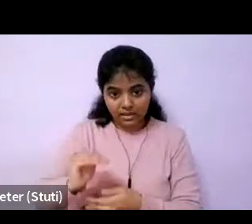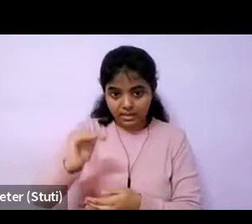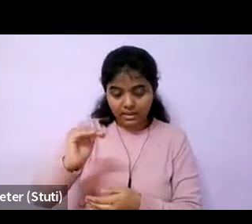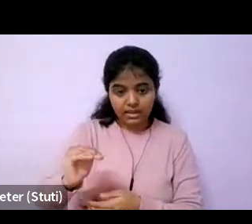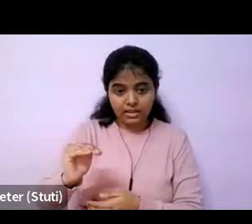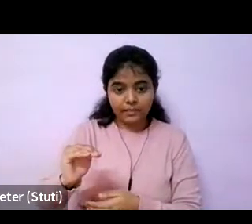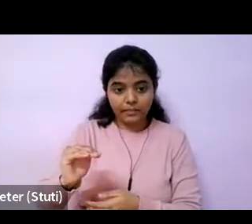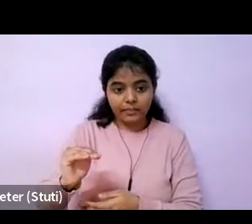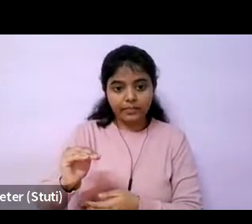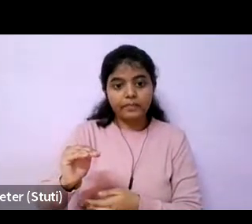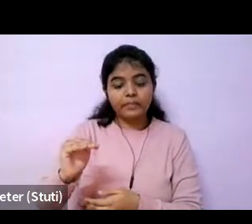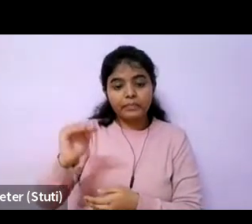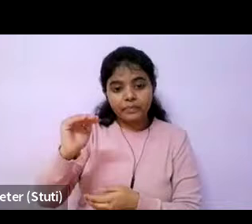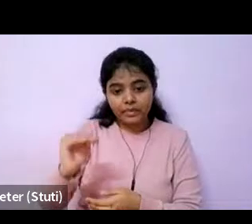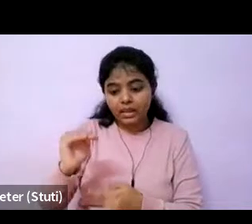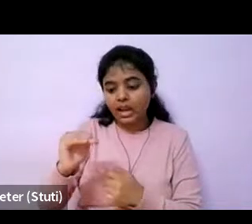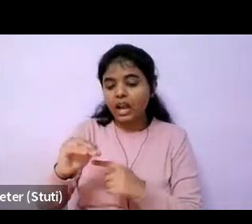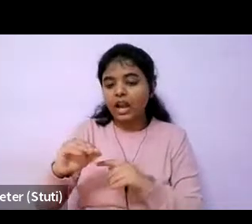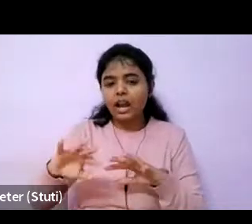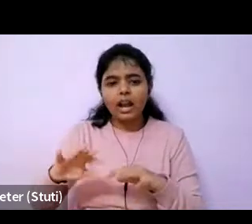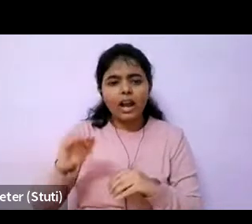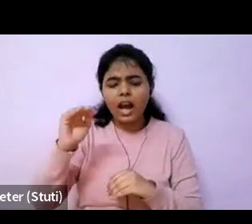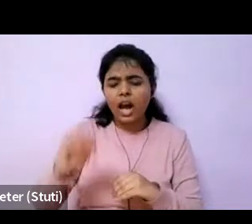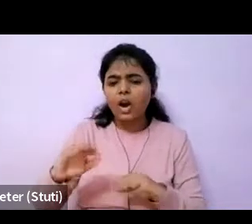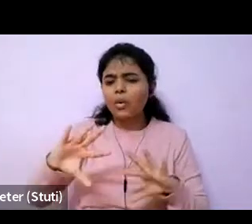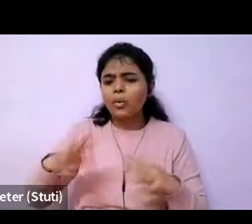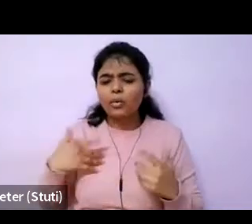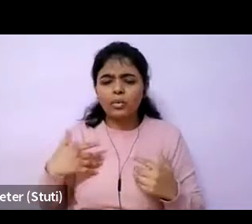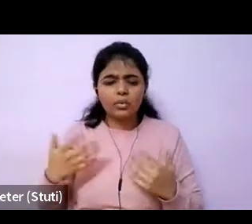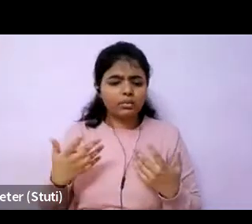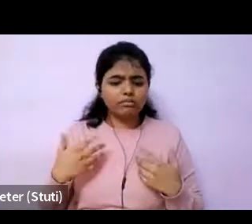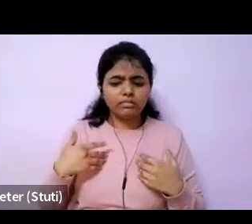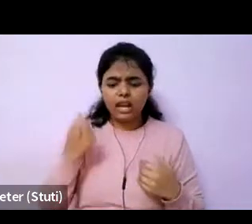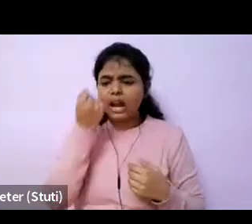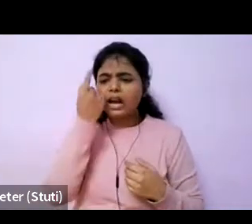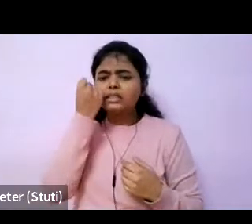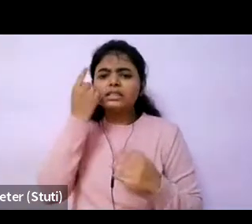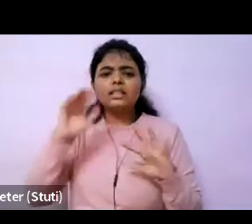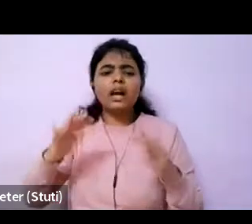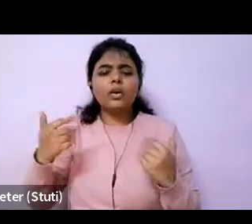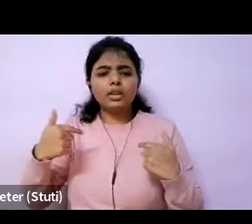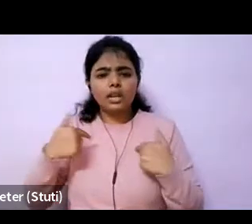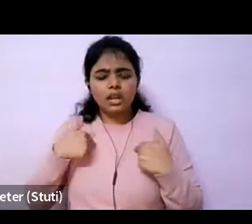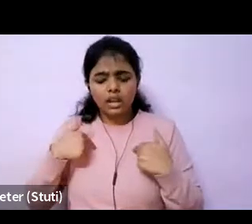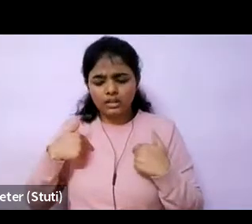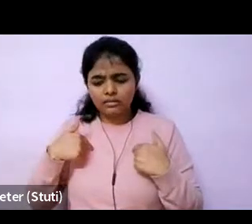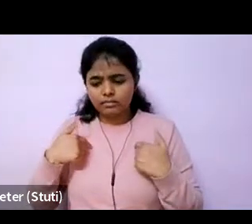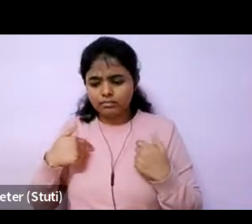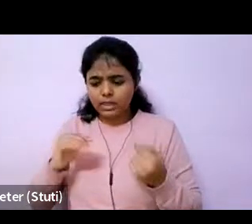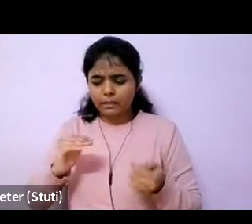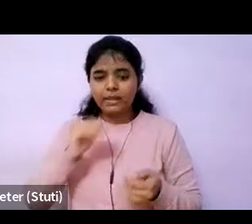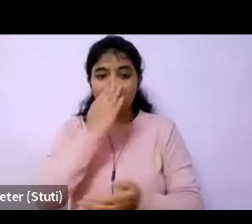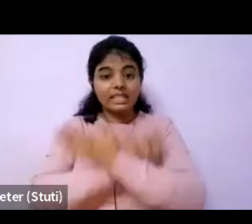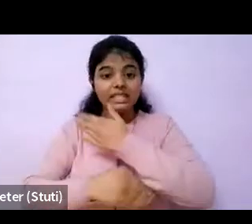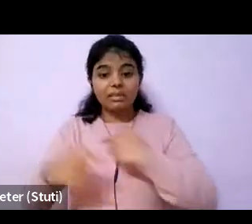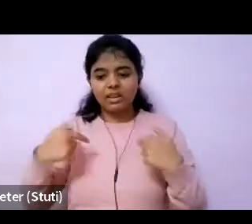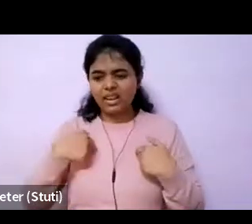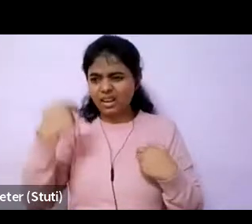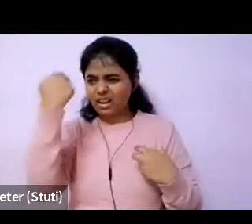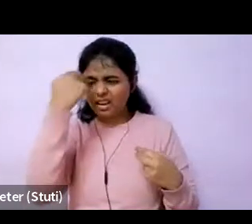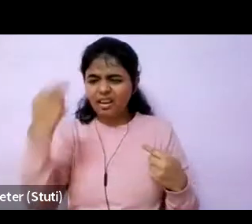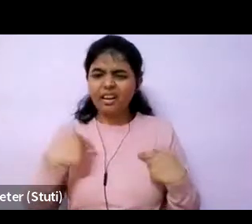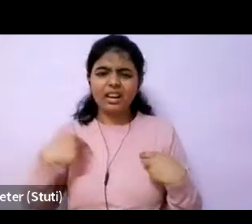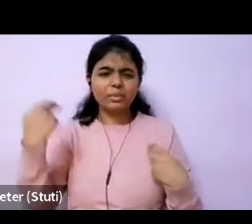kind of make some space for himself or herself while he or she is going through the stigma and